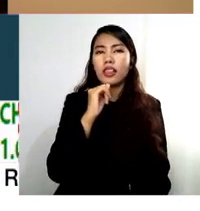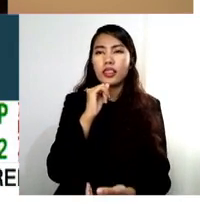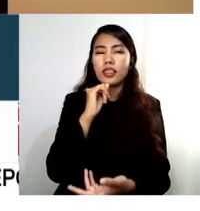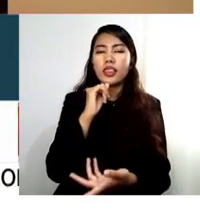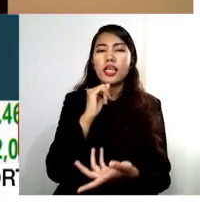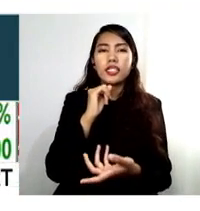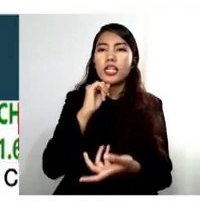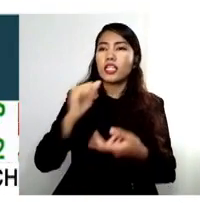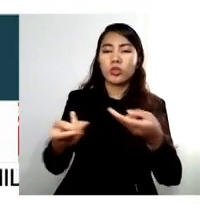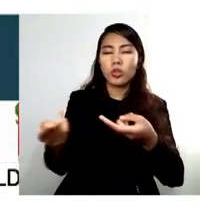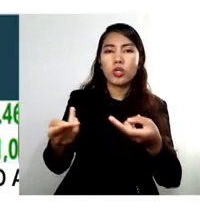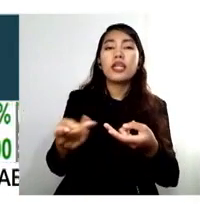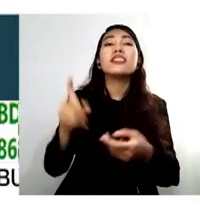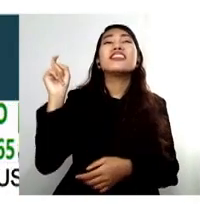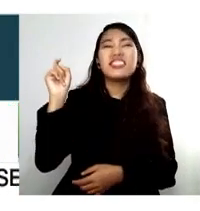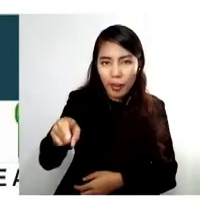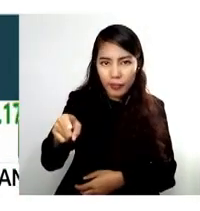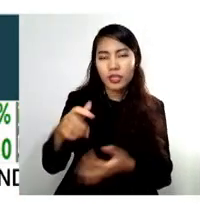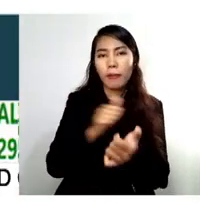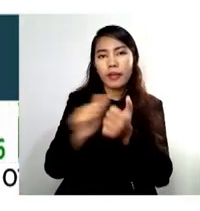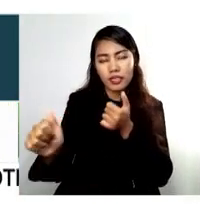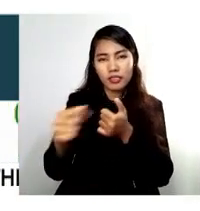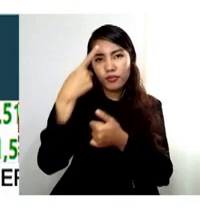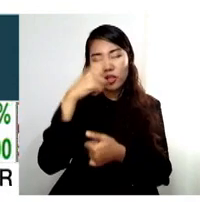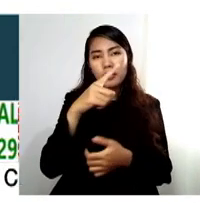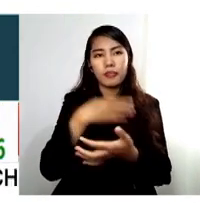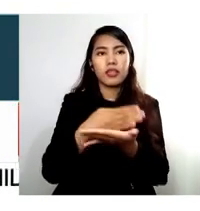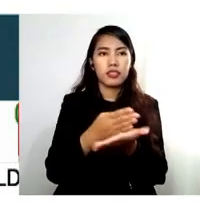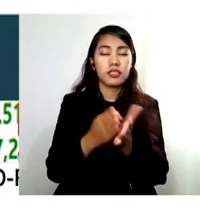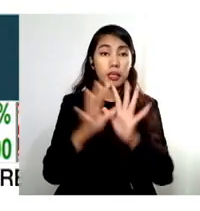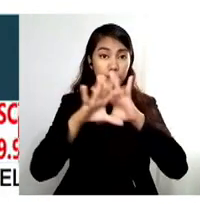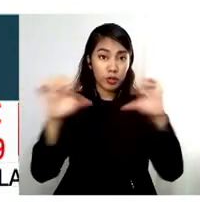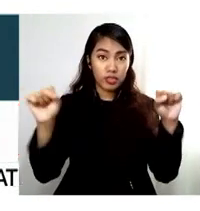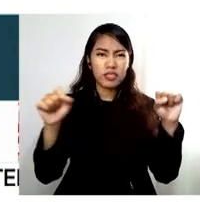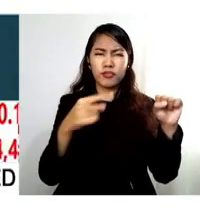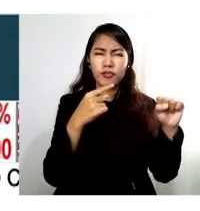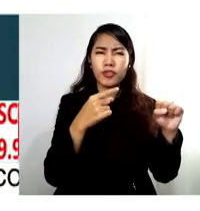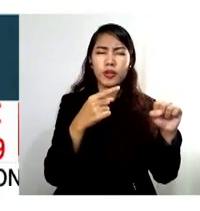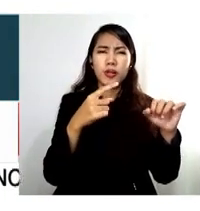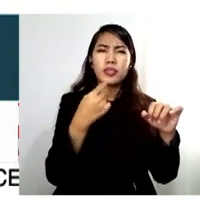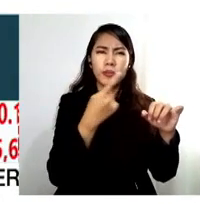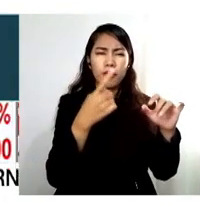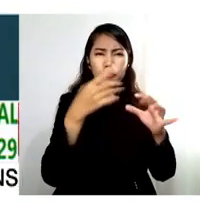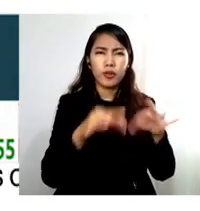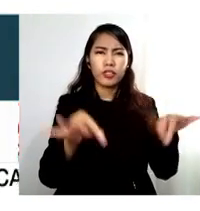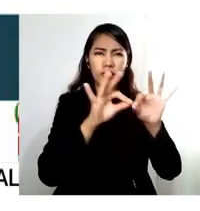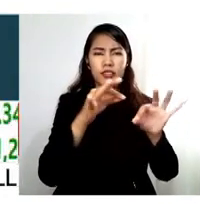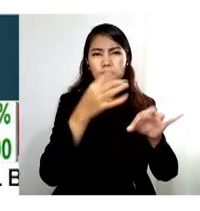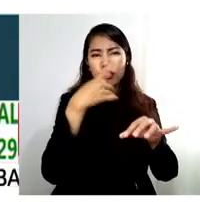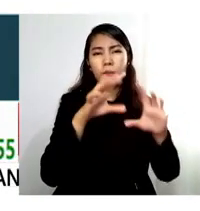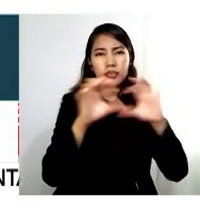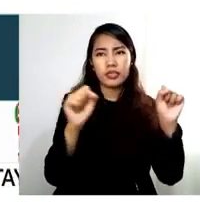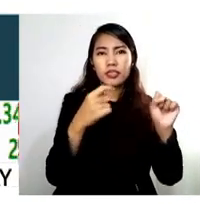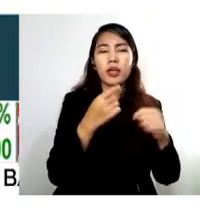time. And this is going to be very important for the president, because with this budget goes the legacy that he will leave